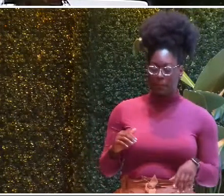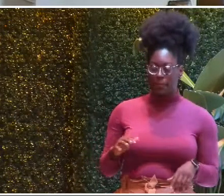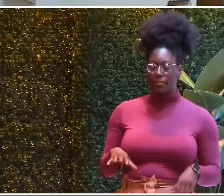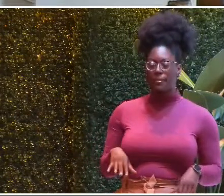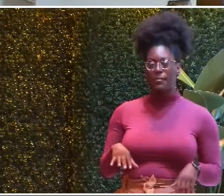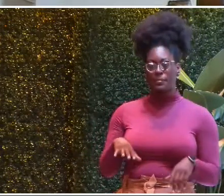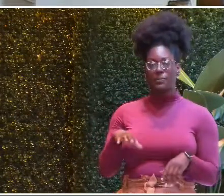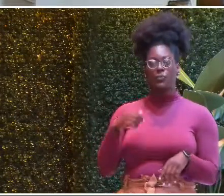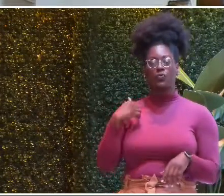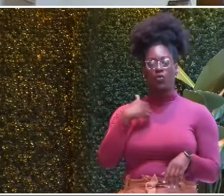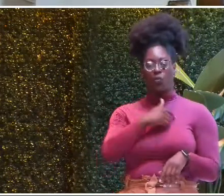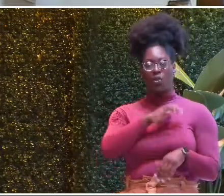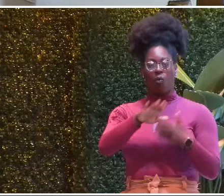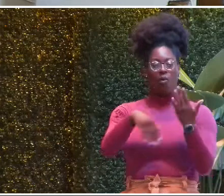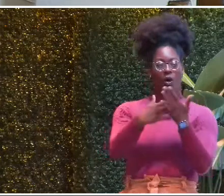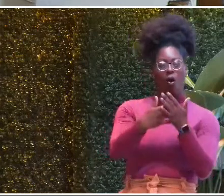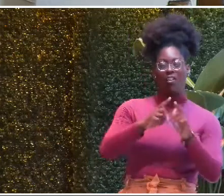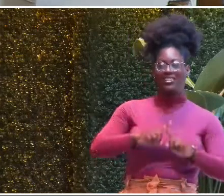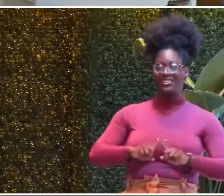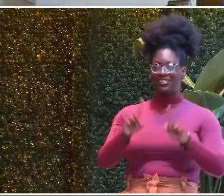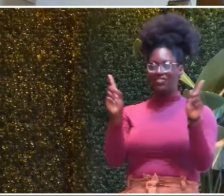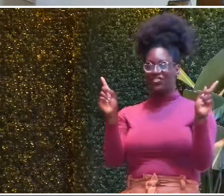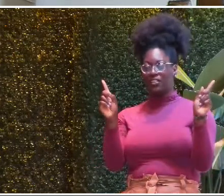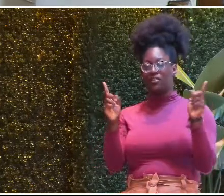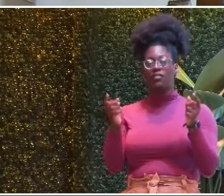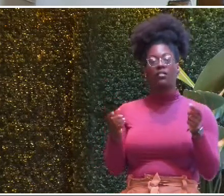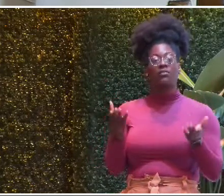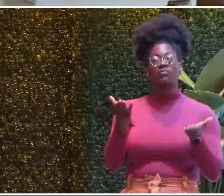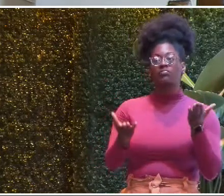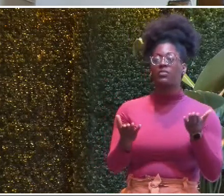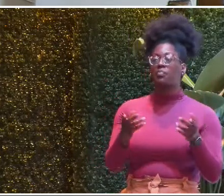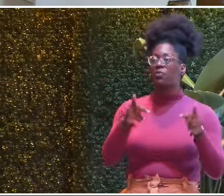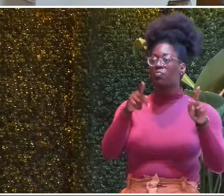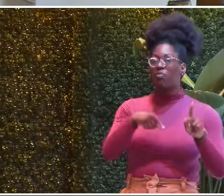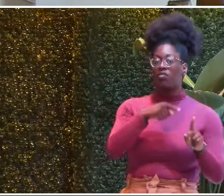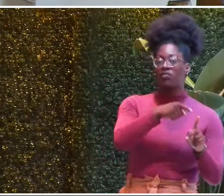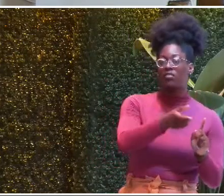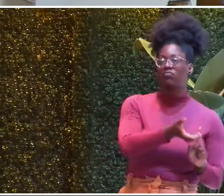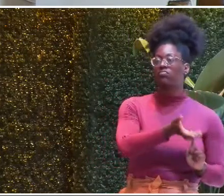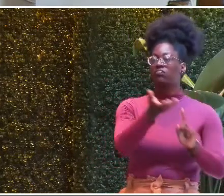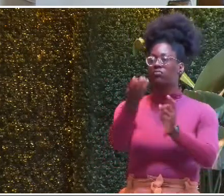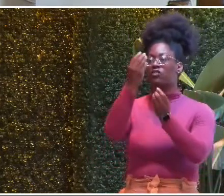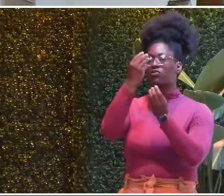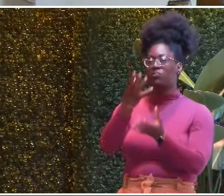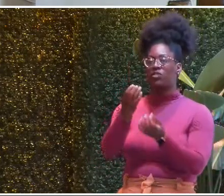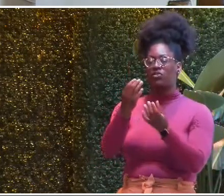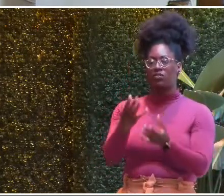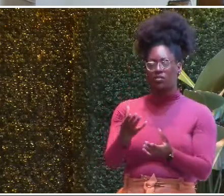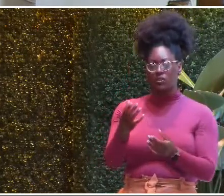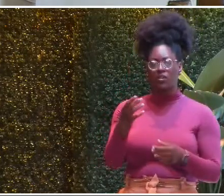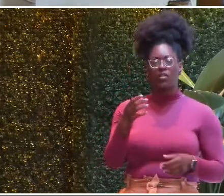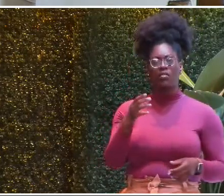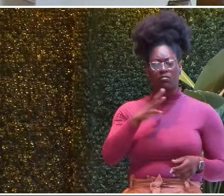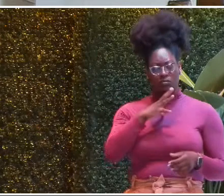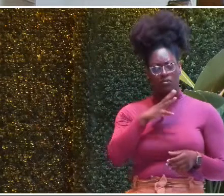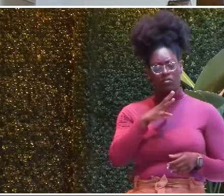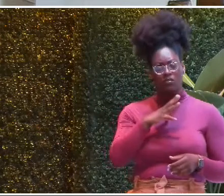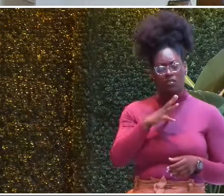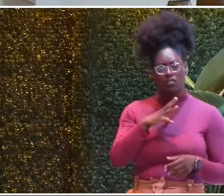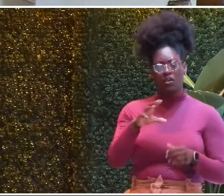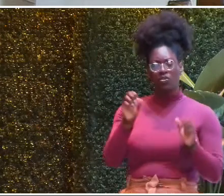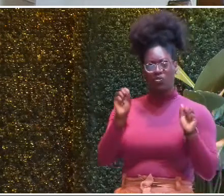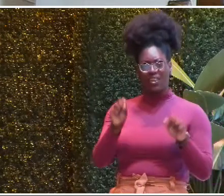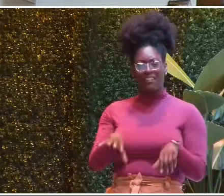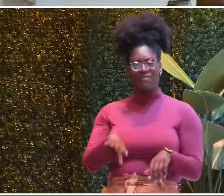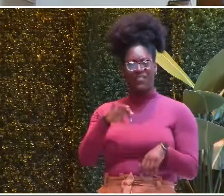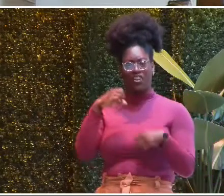something that might just be on the edges of your comprehension, recognize that as a through line to strength, not weakness, not something you need to